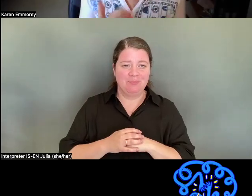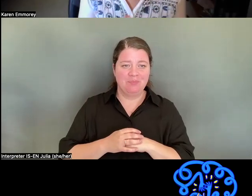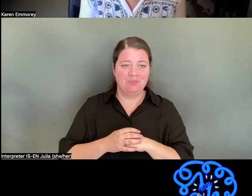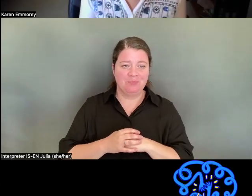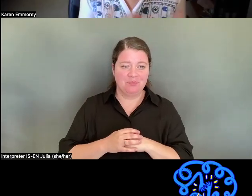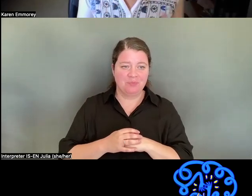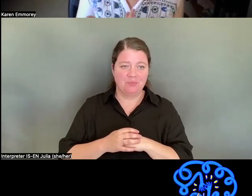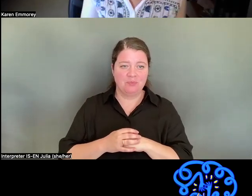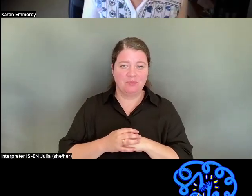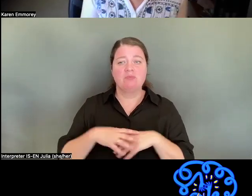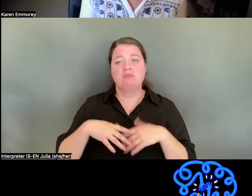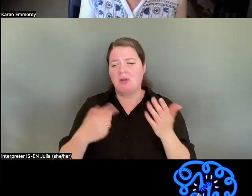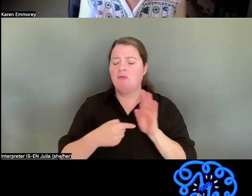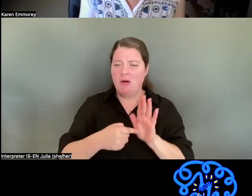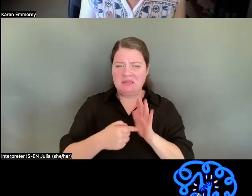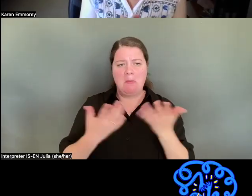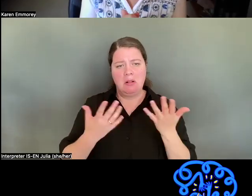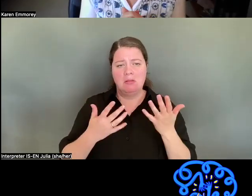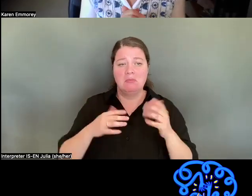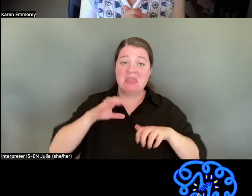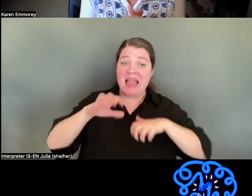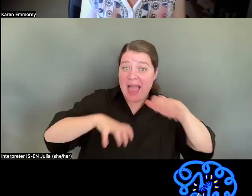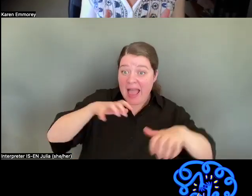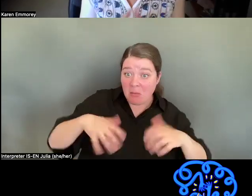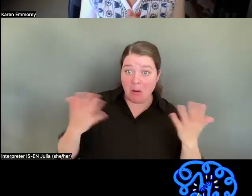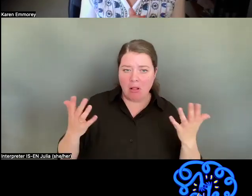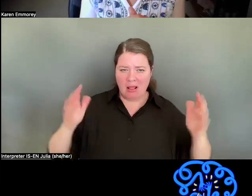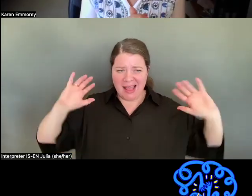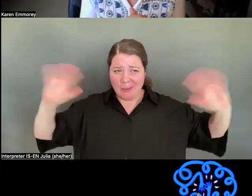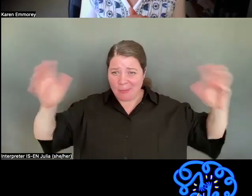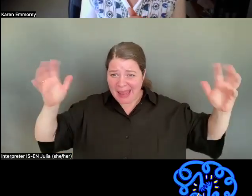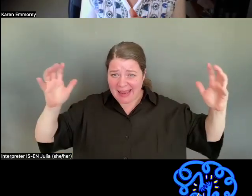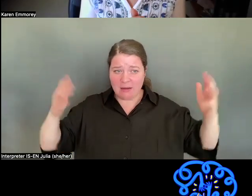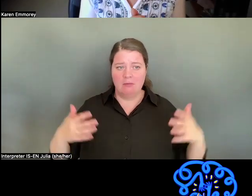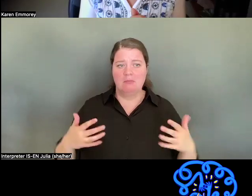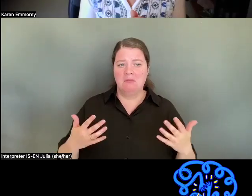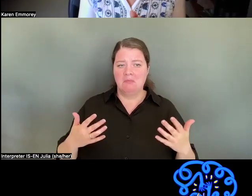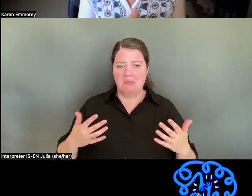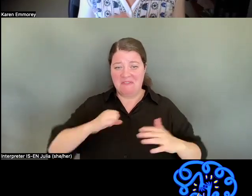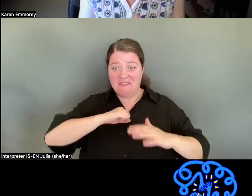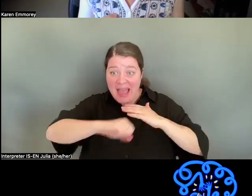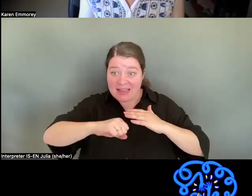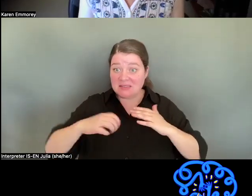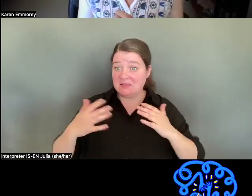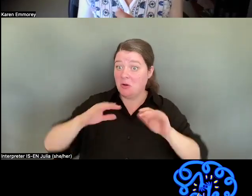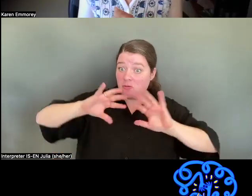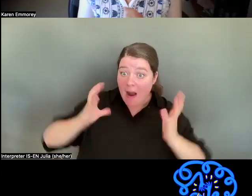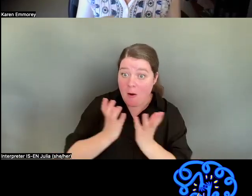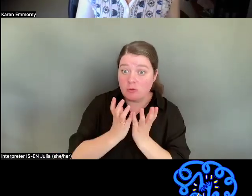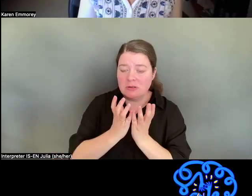common semantic features. So is an animal, is large, is fast, is round. But this particular finding